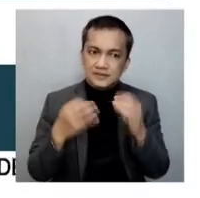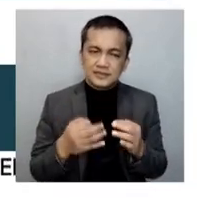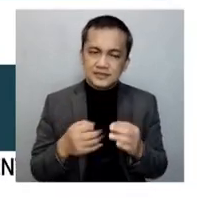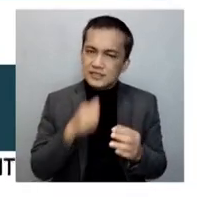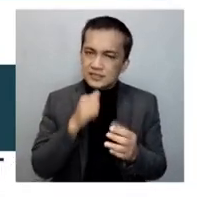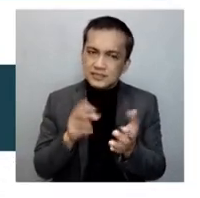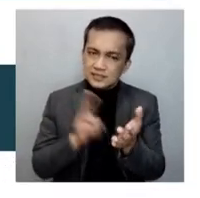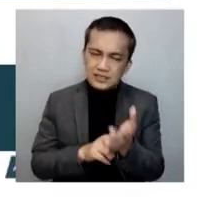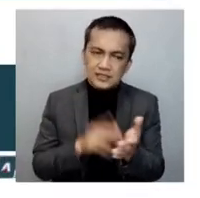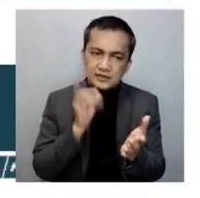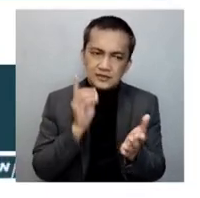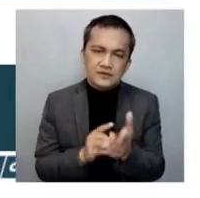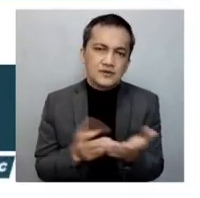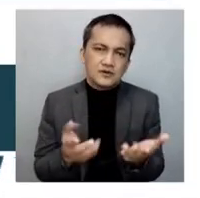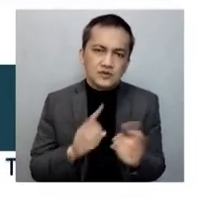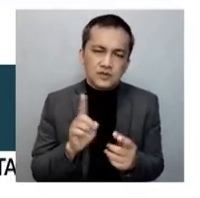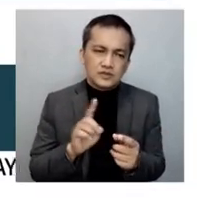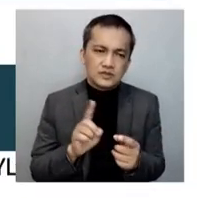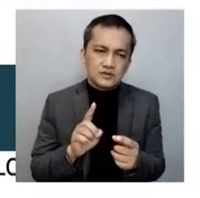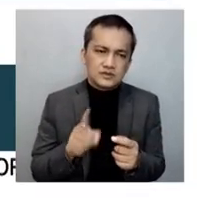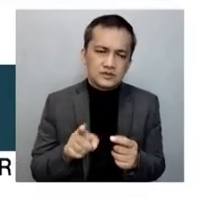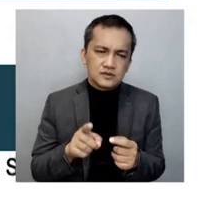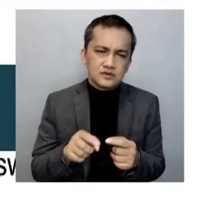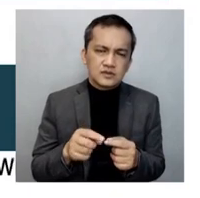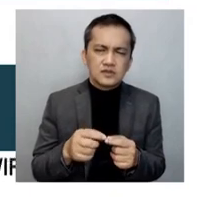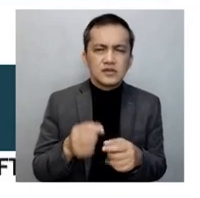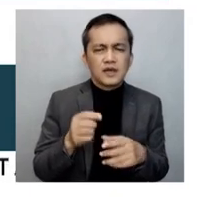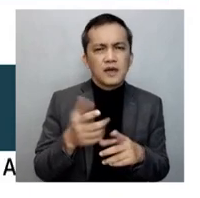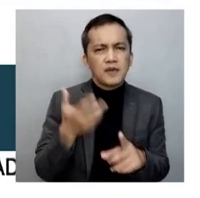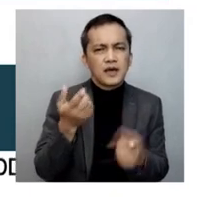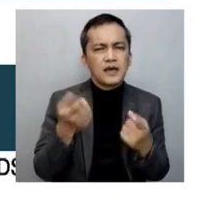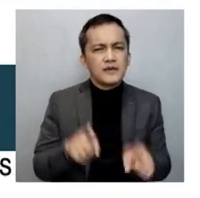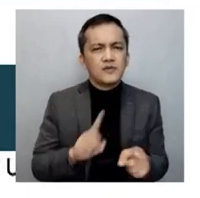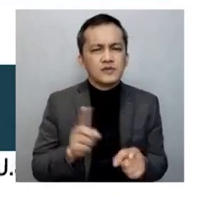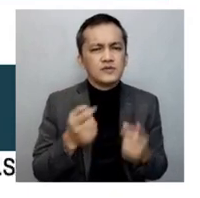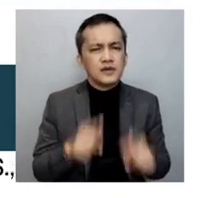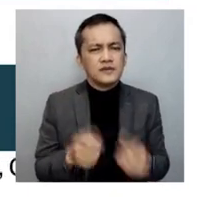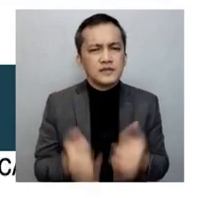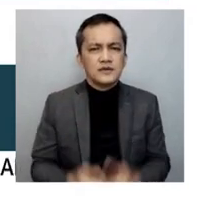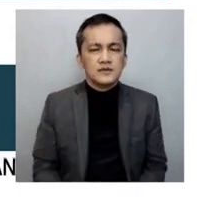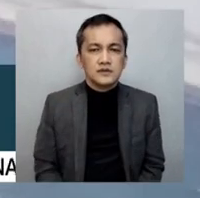that document, what do you think will be the ramifications now? There is none, ma'am.